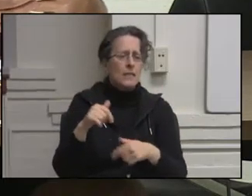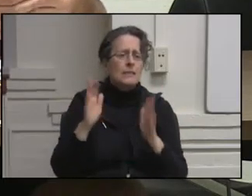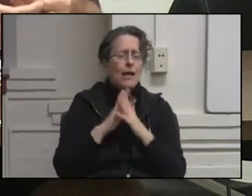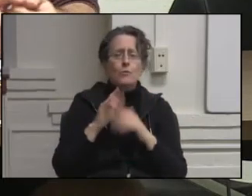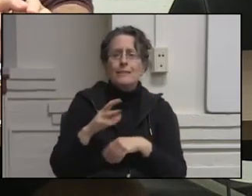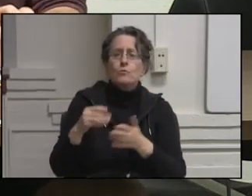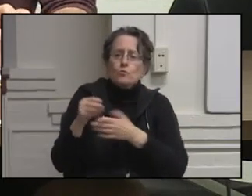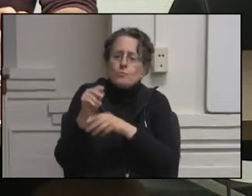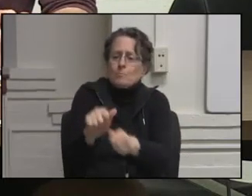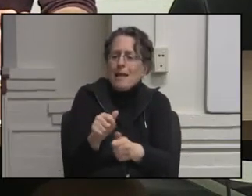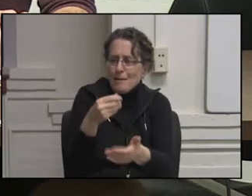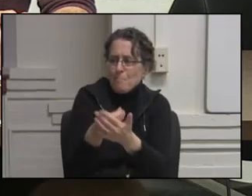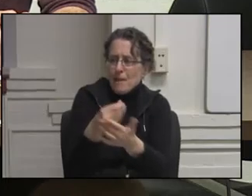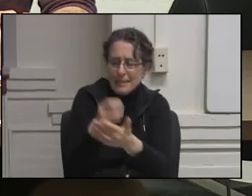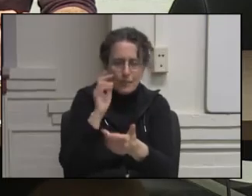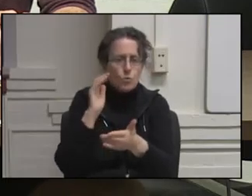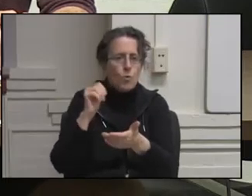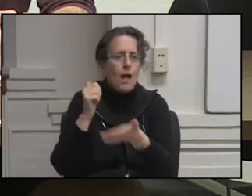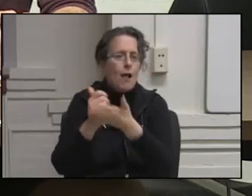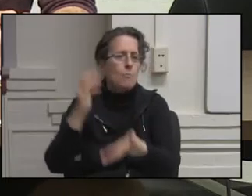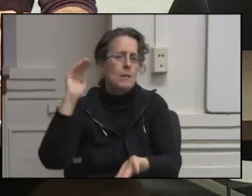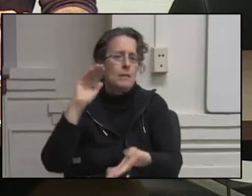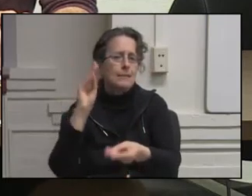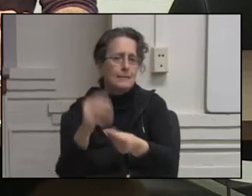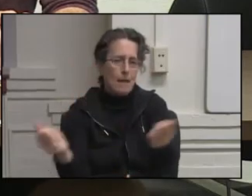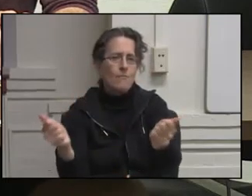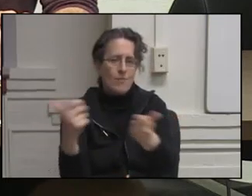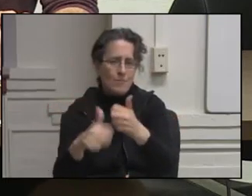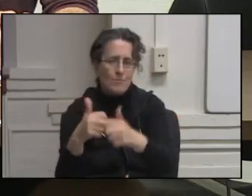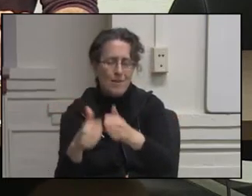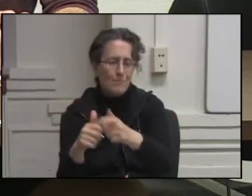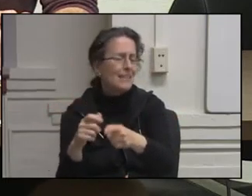sense and it still has to be well thought out, but